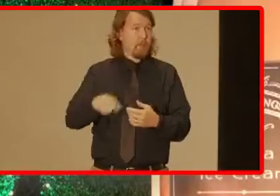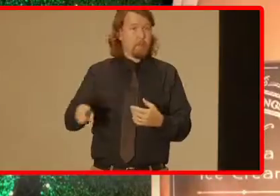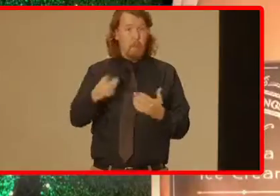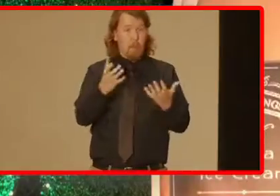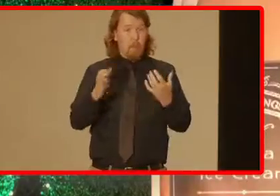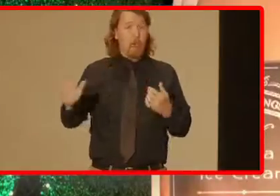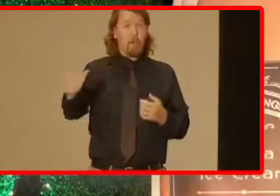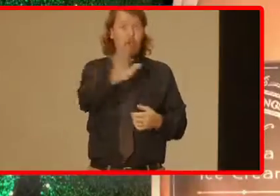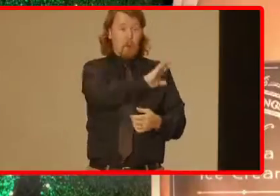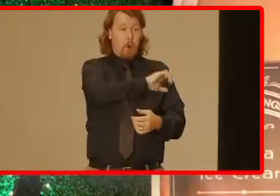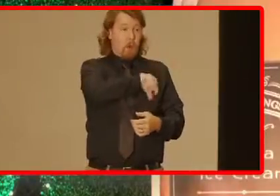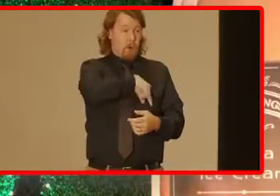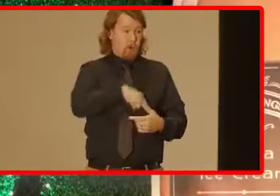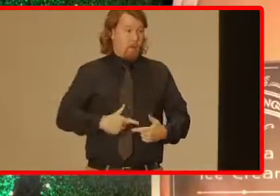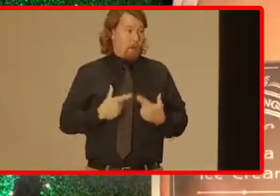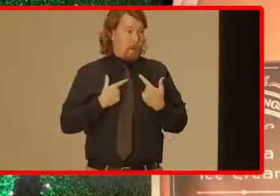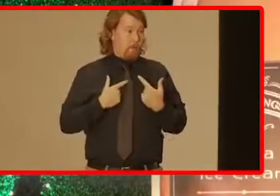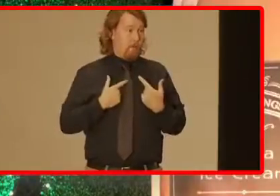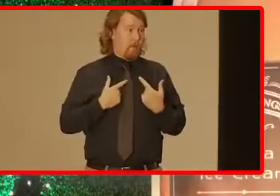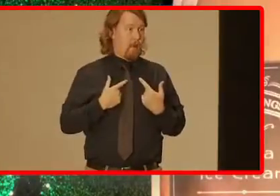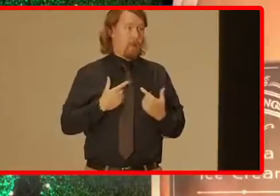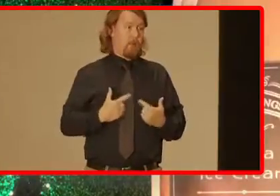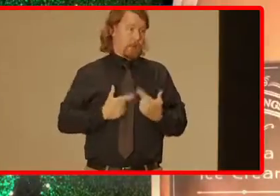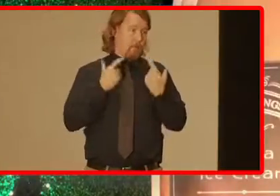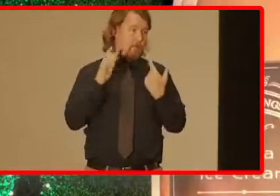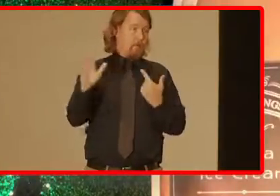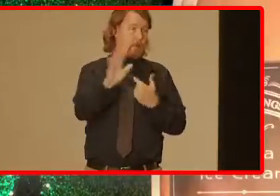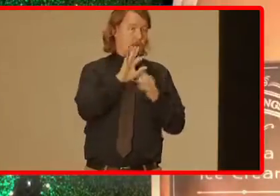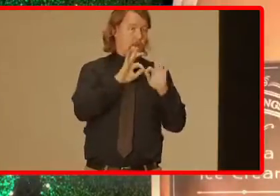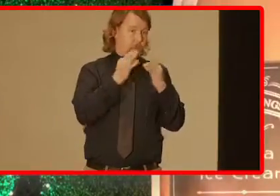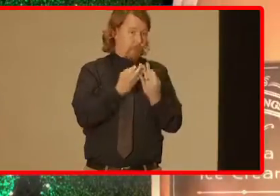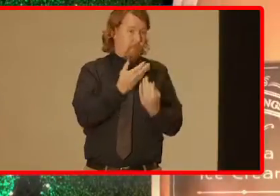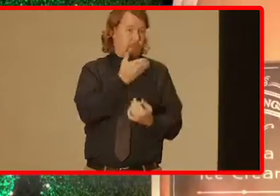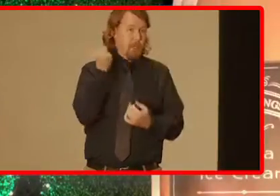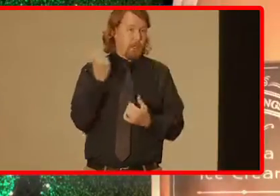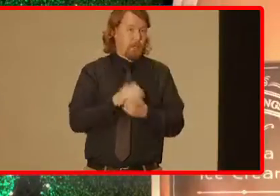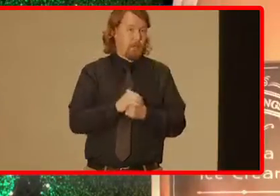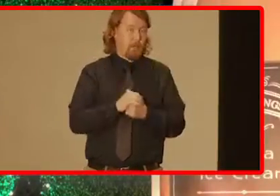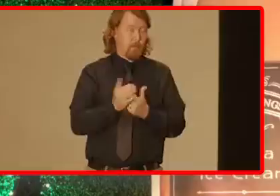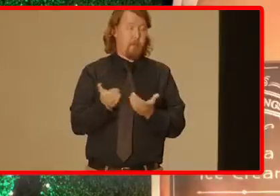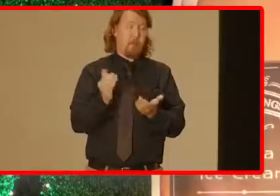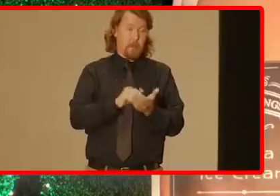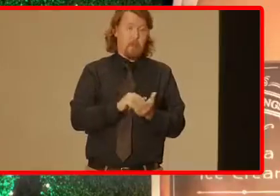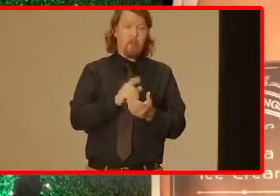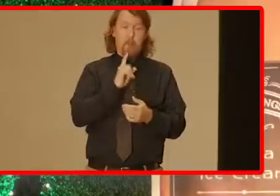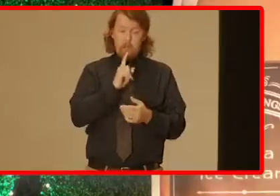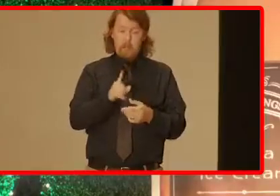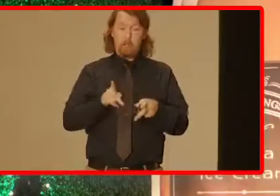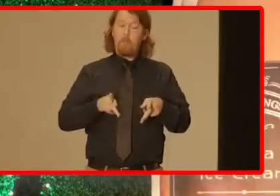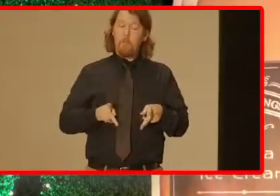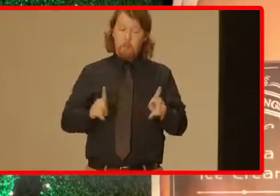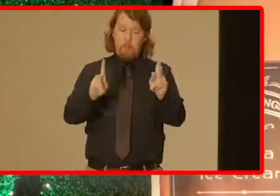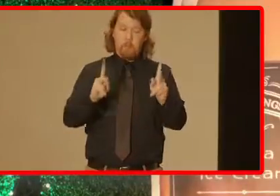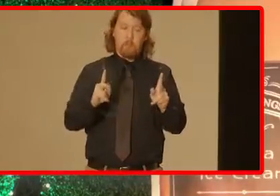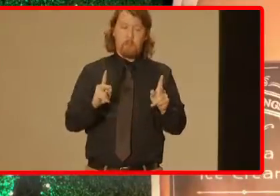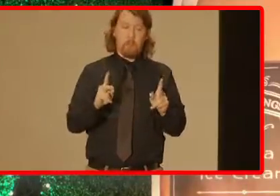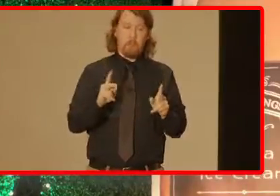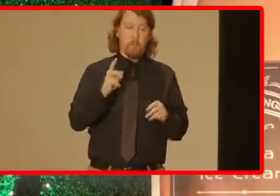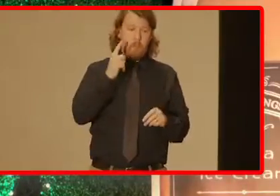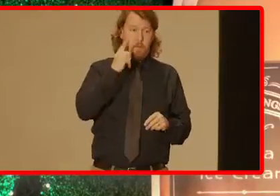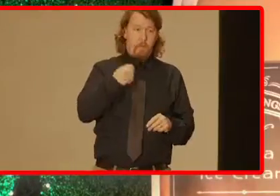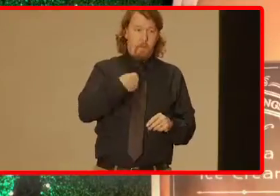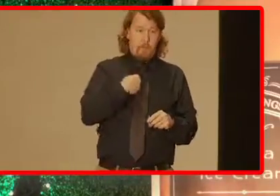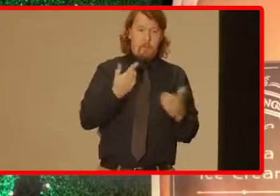your quality of life and the quality of life of your families better. So again, it's a privilege to be with them as